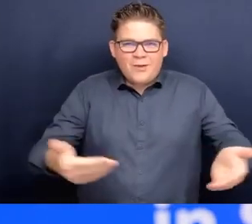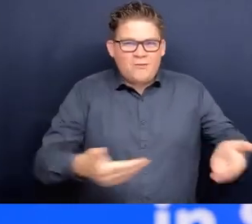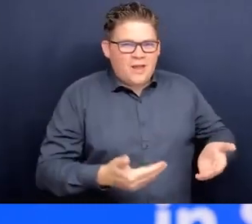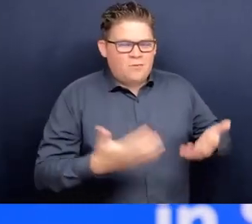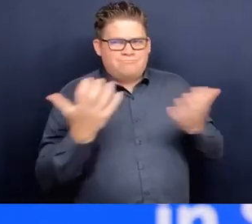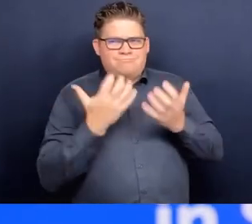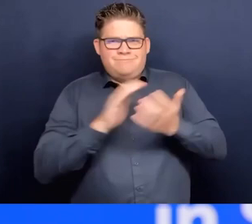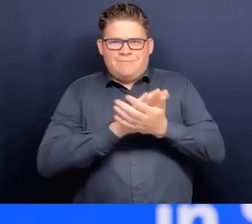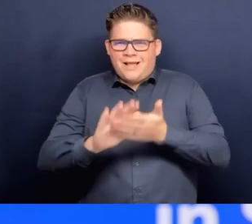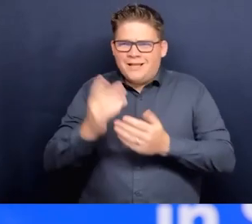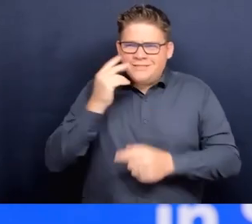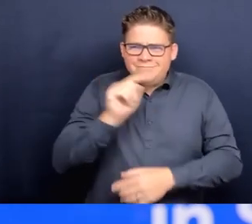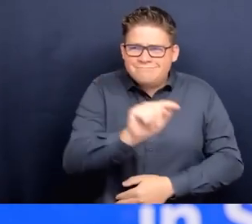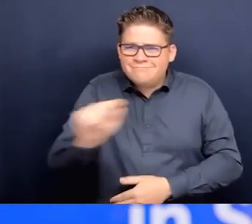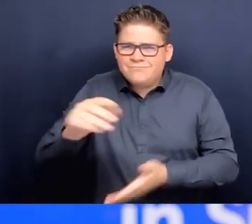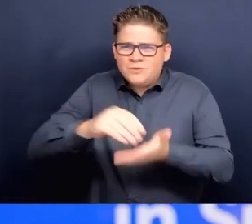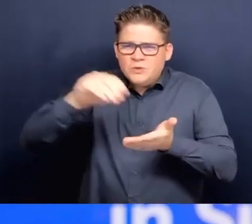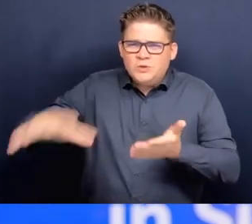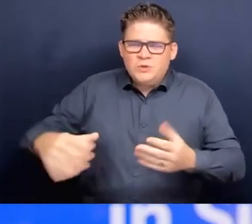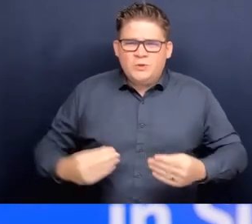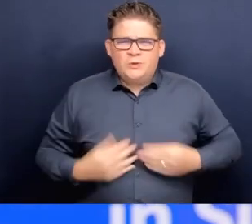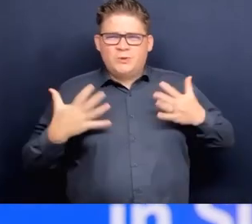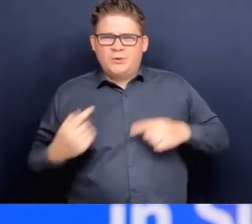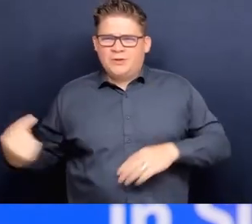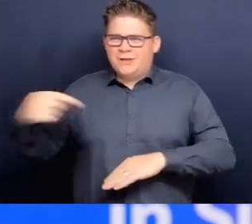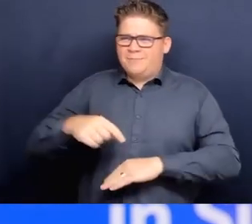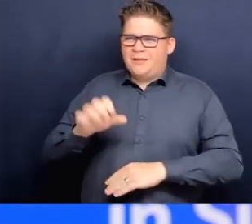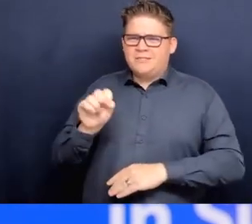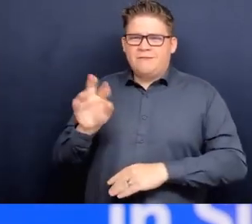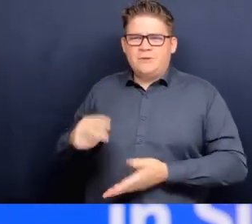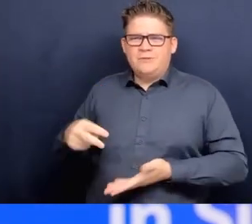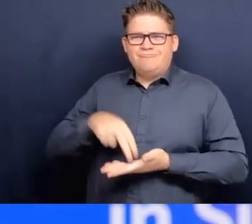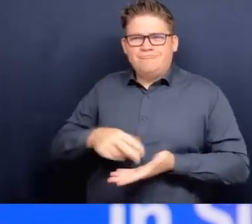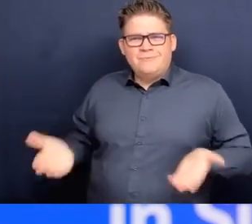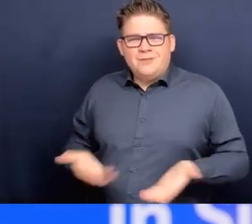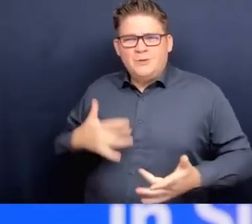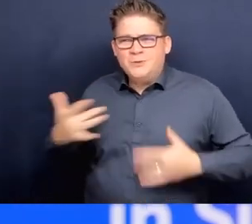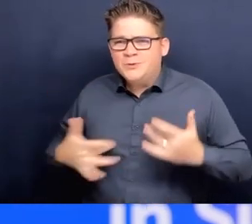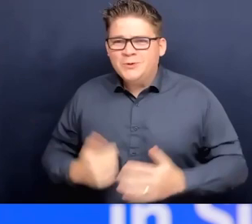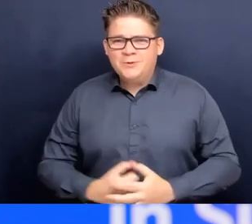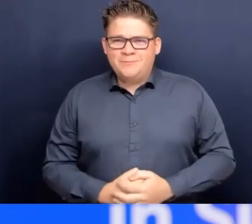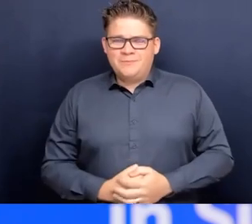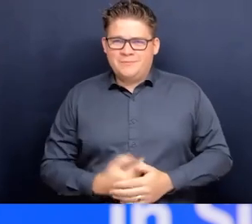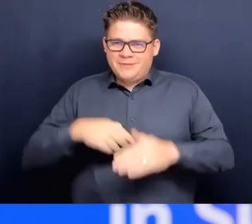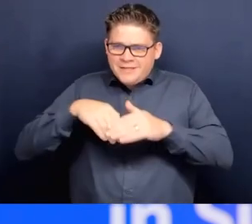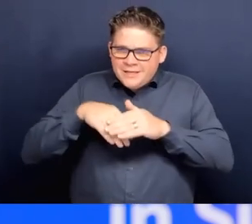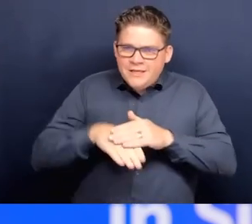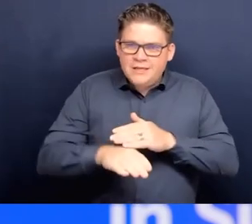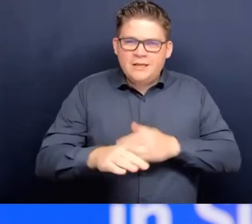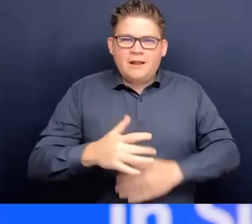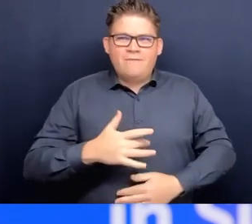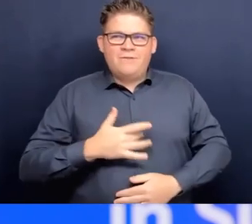Hello, everyone, and good afternoon. It is so great to see so many students here. It is so wonderful to be here